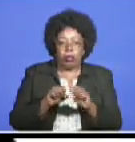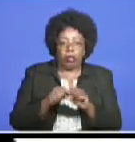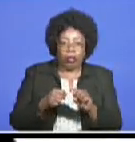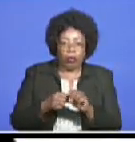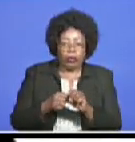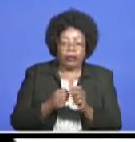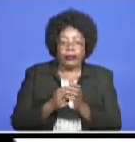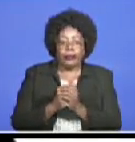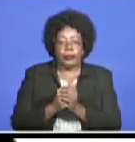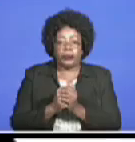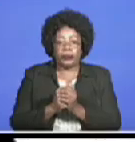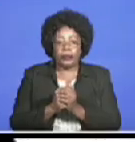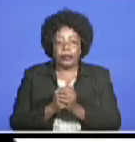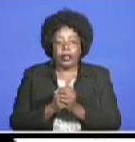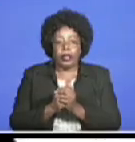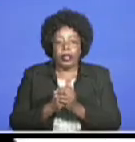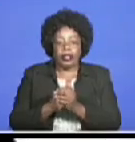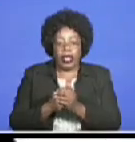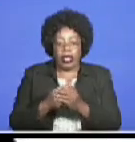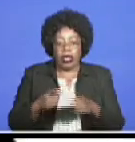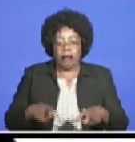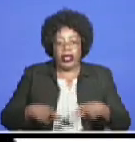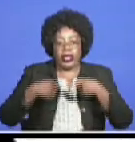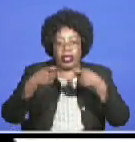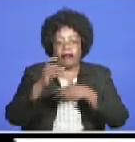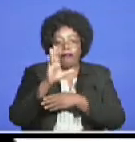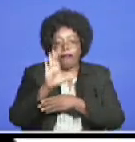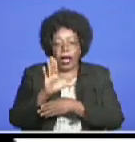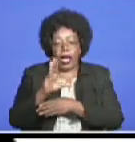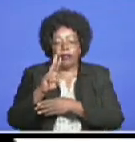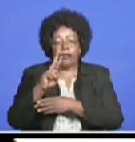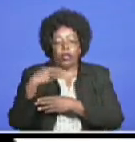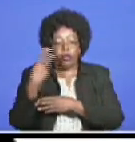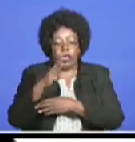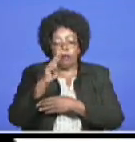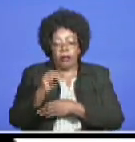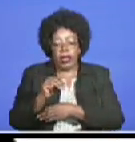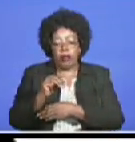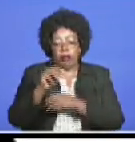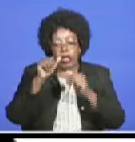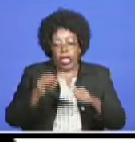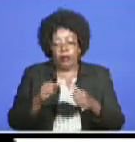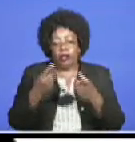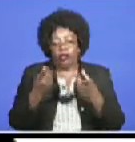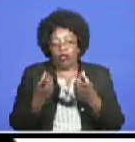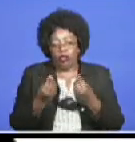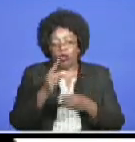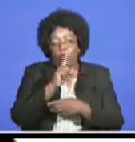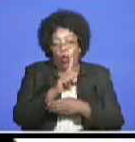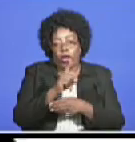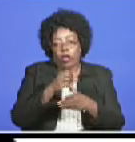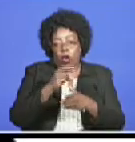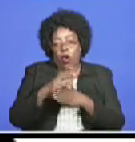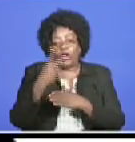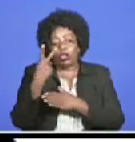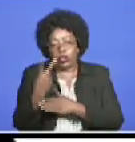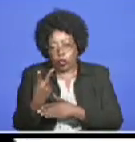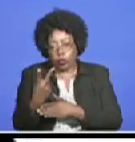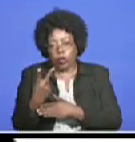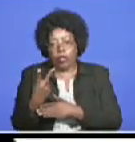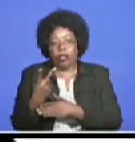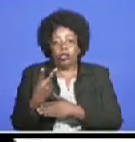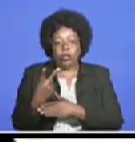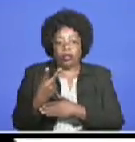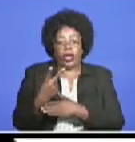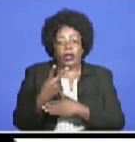even though they may submit five, we may only be able to do one or two. And therefore, prioritize them as to what is number one,